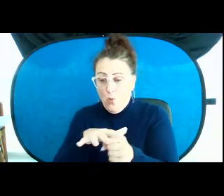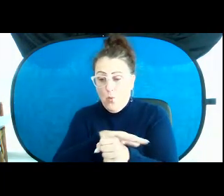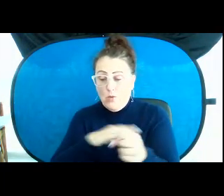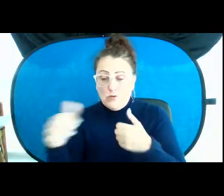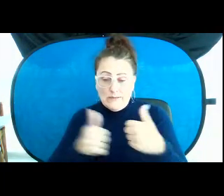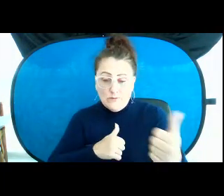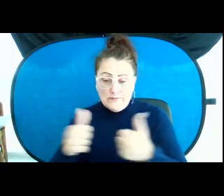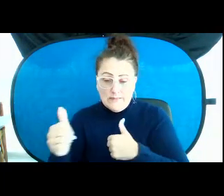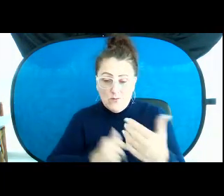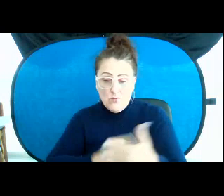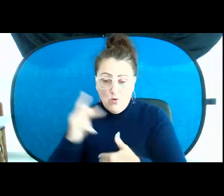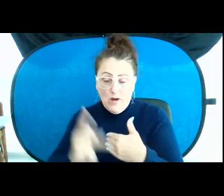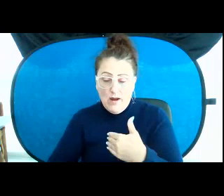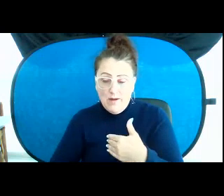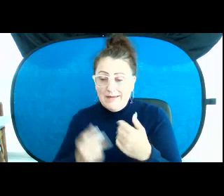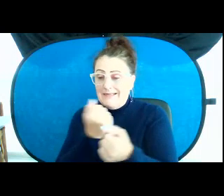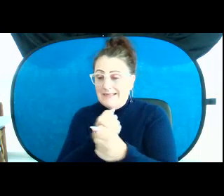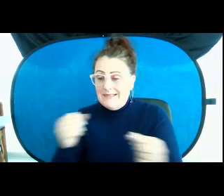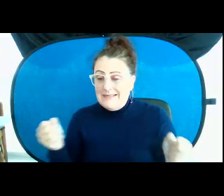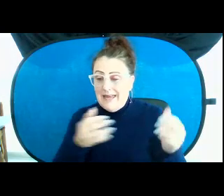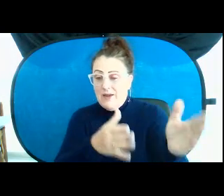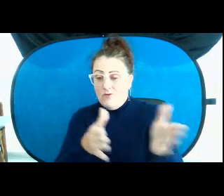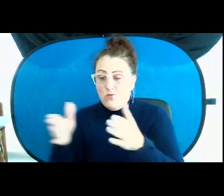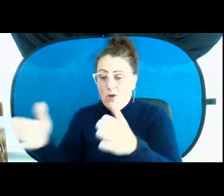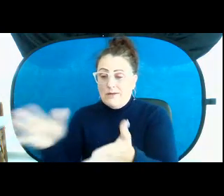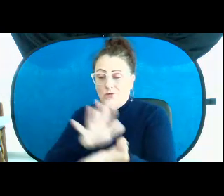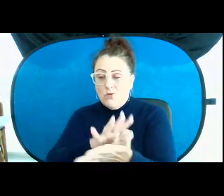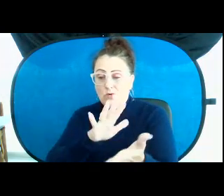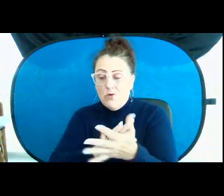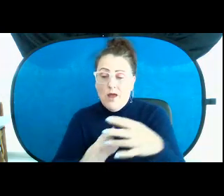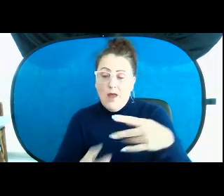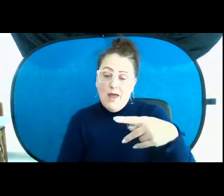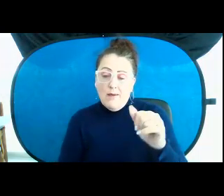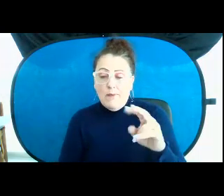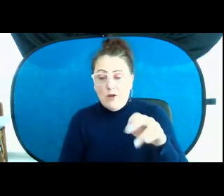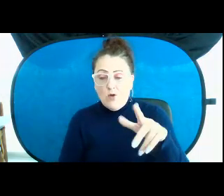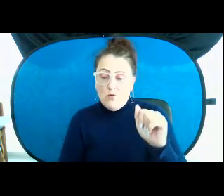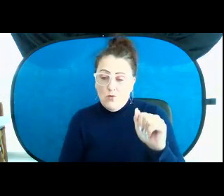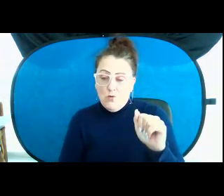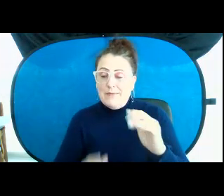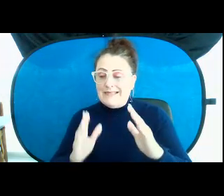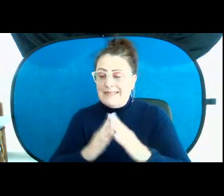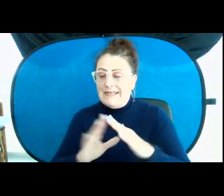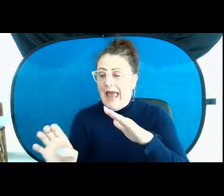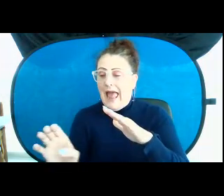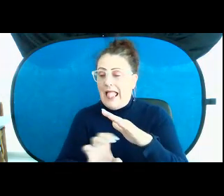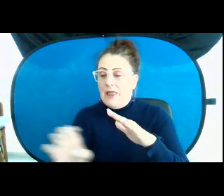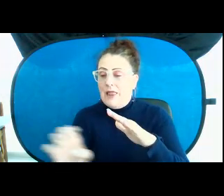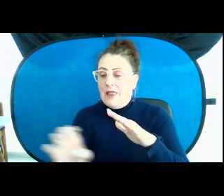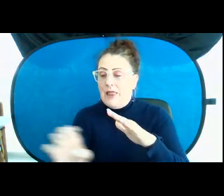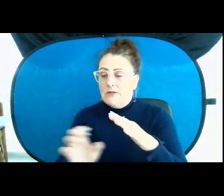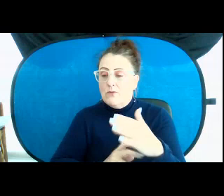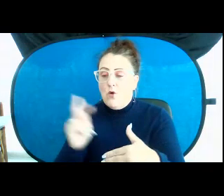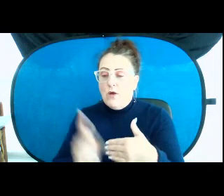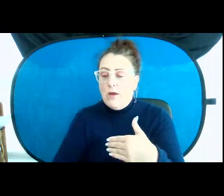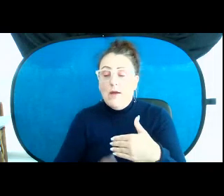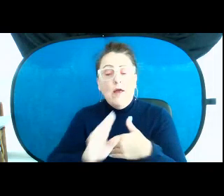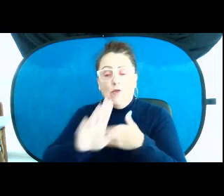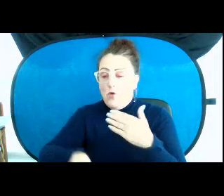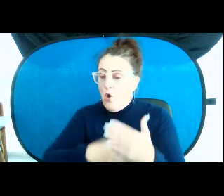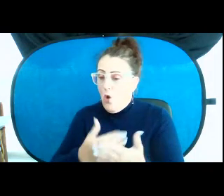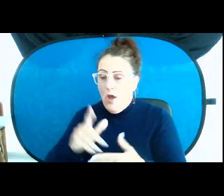transportation program Safe Routes to School Panorama City Elementary School project. All of these projects are in Los Angeles